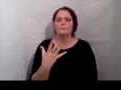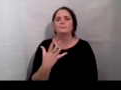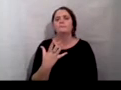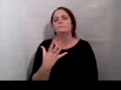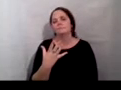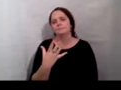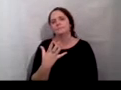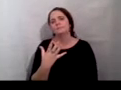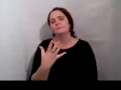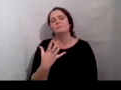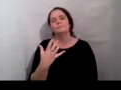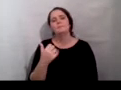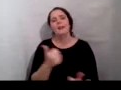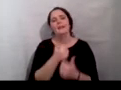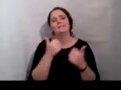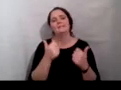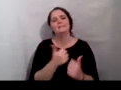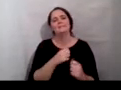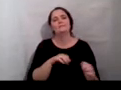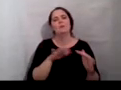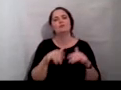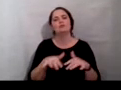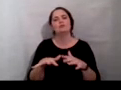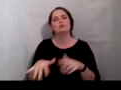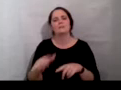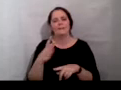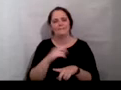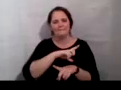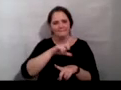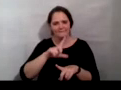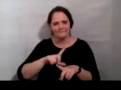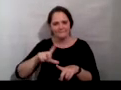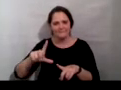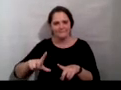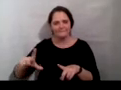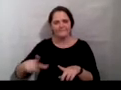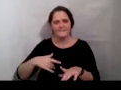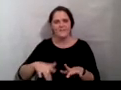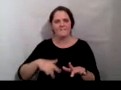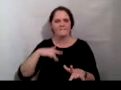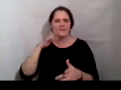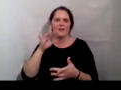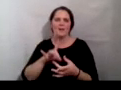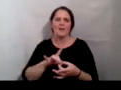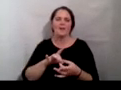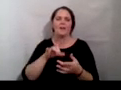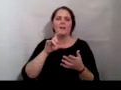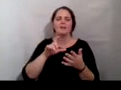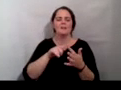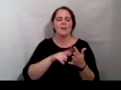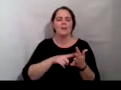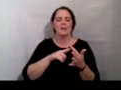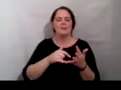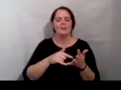through more, and there's obviously more of the ocean, the Gulf and the coastline, etc. But I feel the celestial